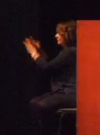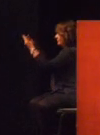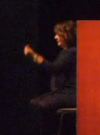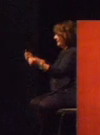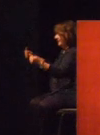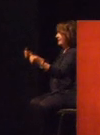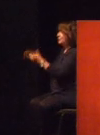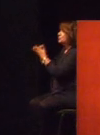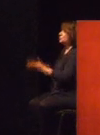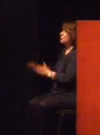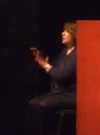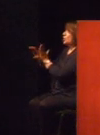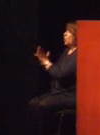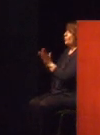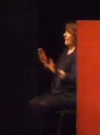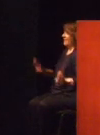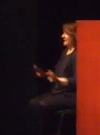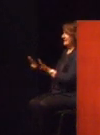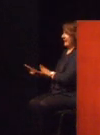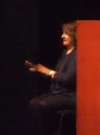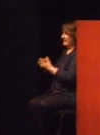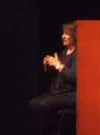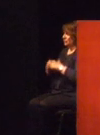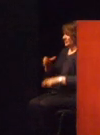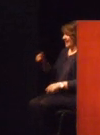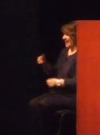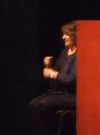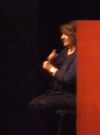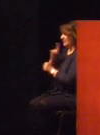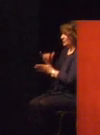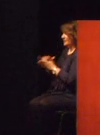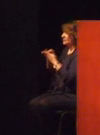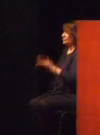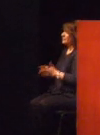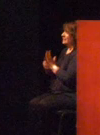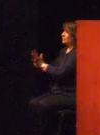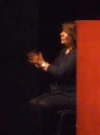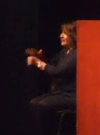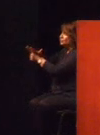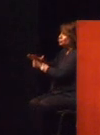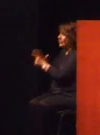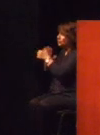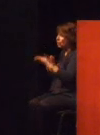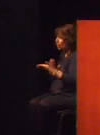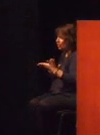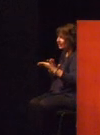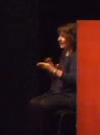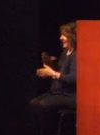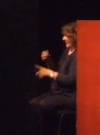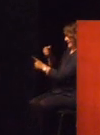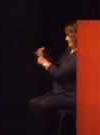of conduct issues, as well as work to make sure students who are exhibiting any type of stressor and it's impacting